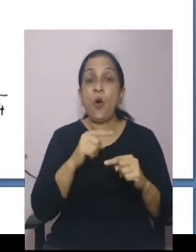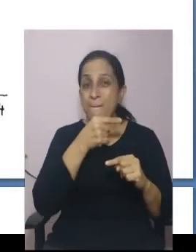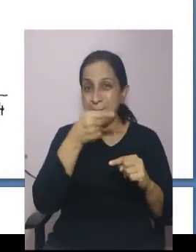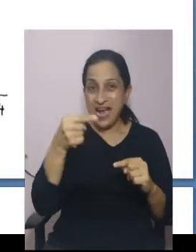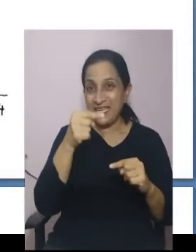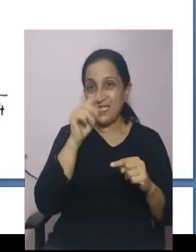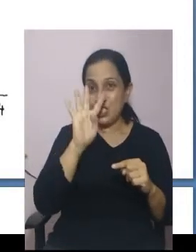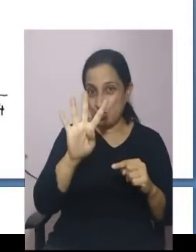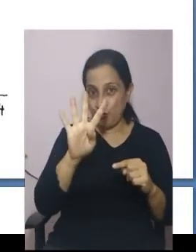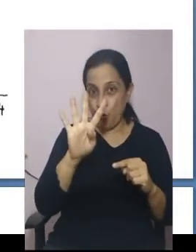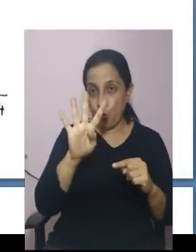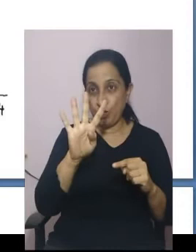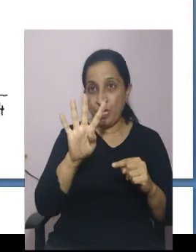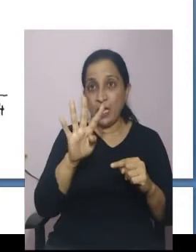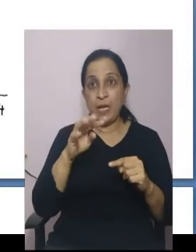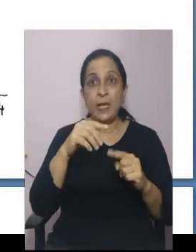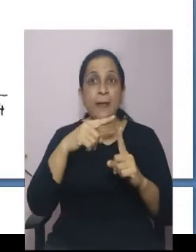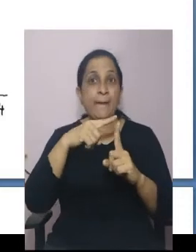minus 4j